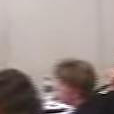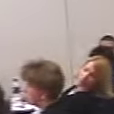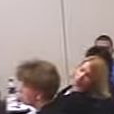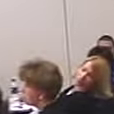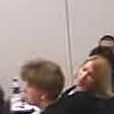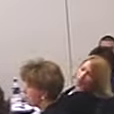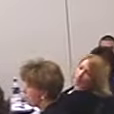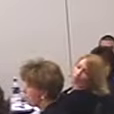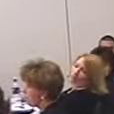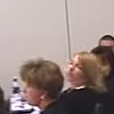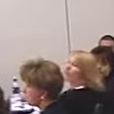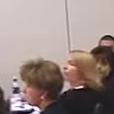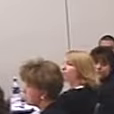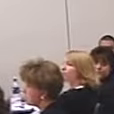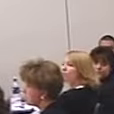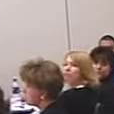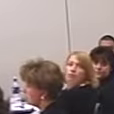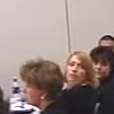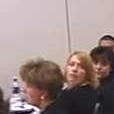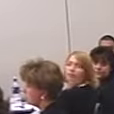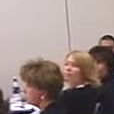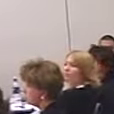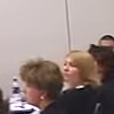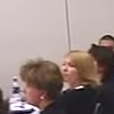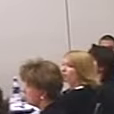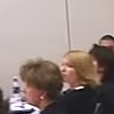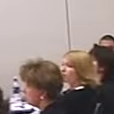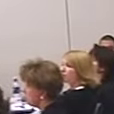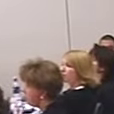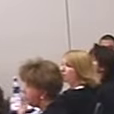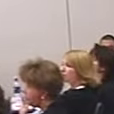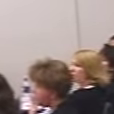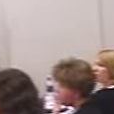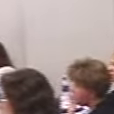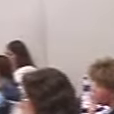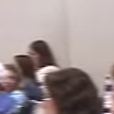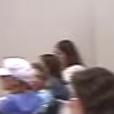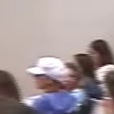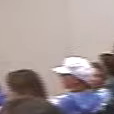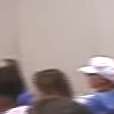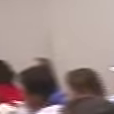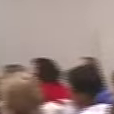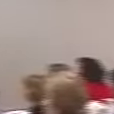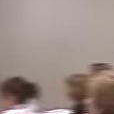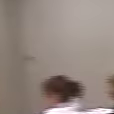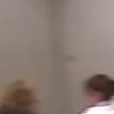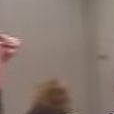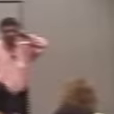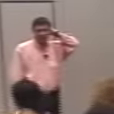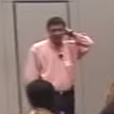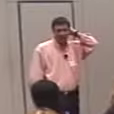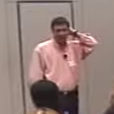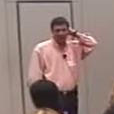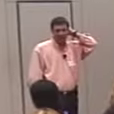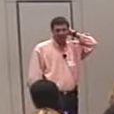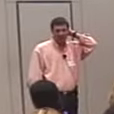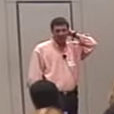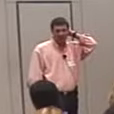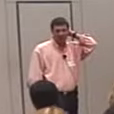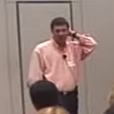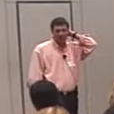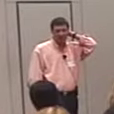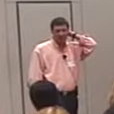done her homework, what exactly is it that she's doing? When she has done her homework? When she